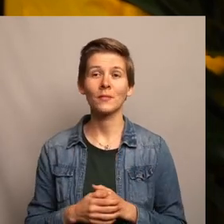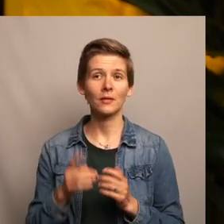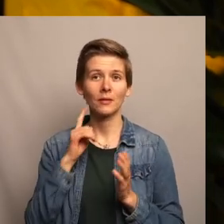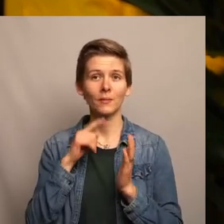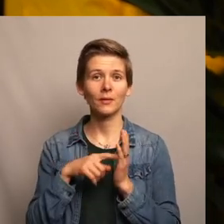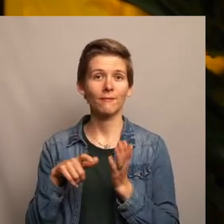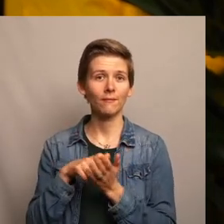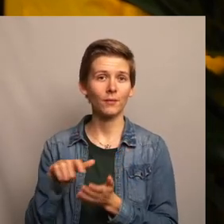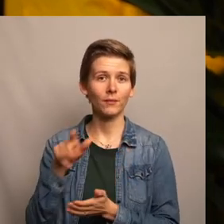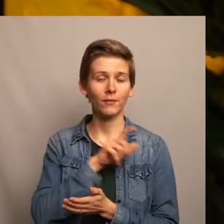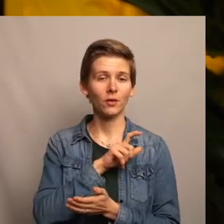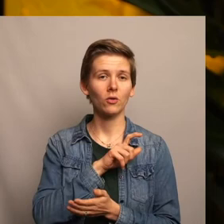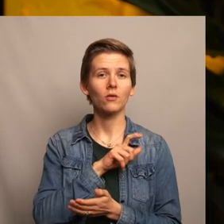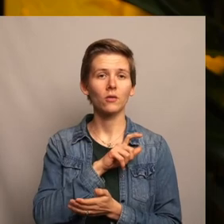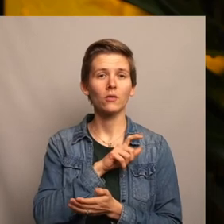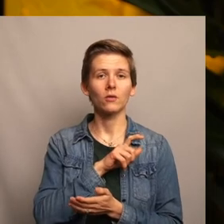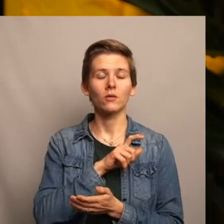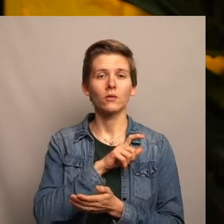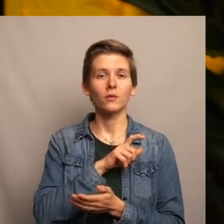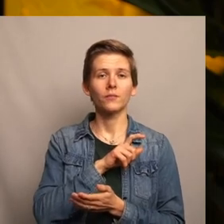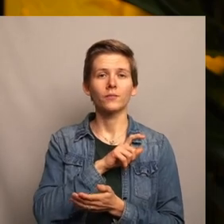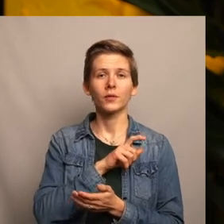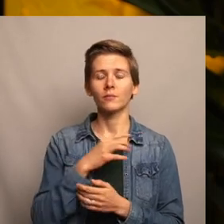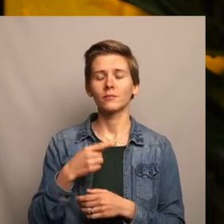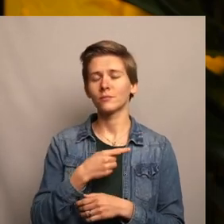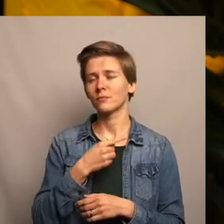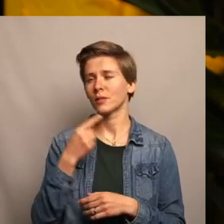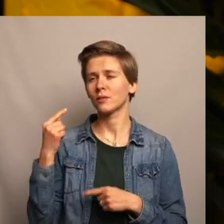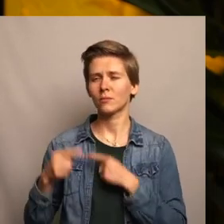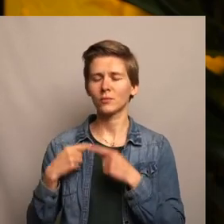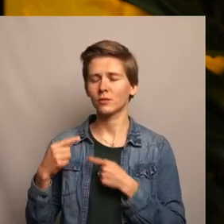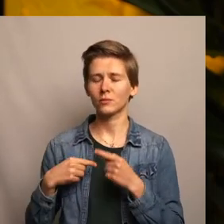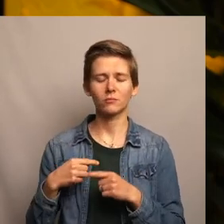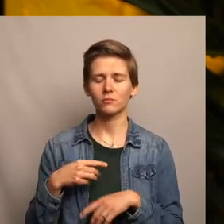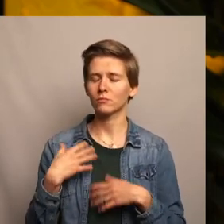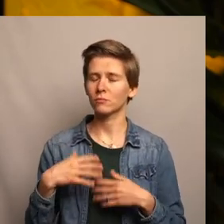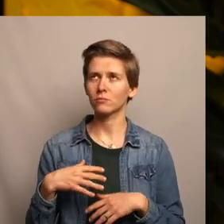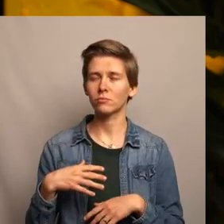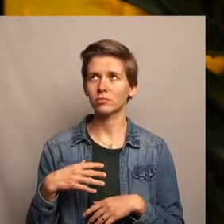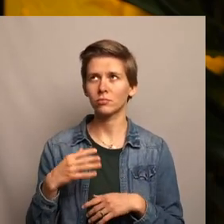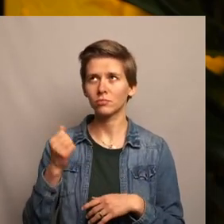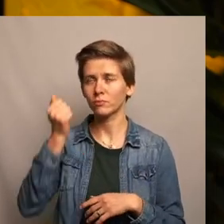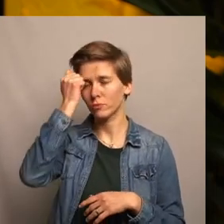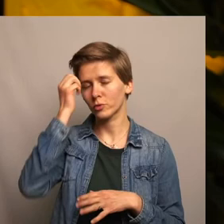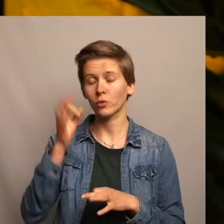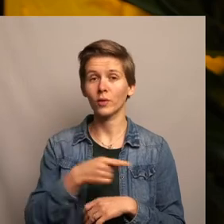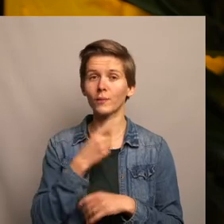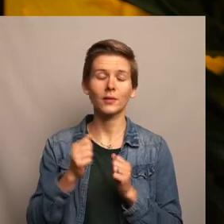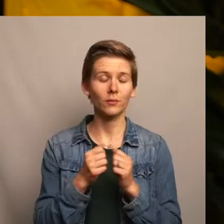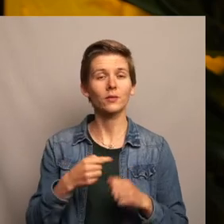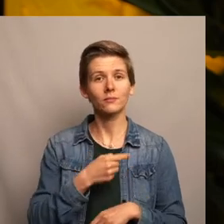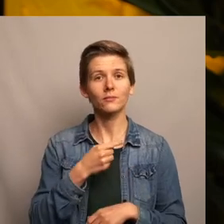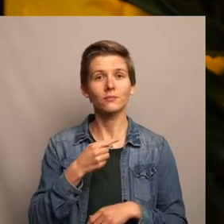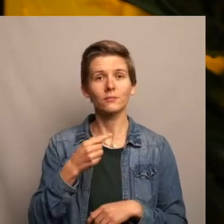long process. I honestly have no idea how long it was, but it was a very long process. And there was a parliament that tried